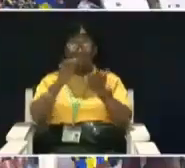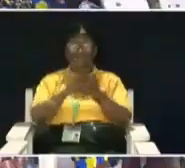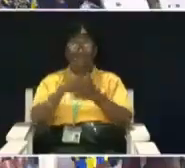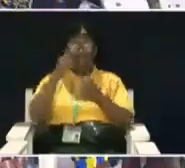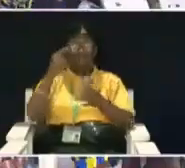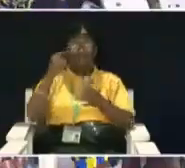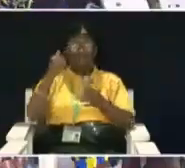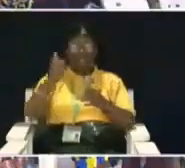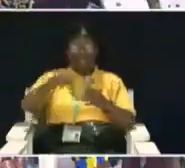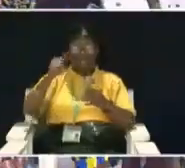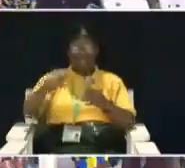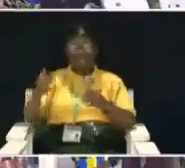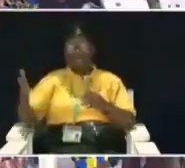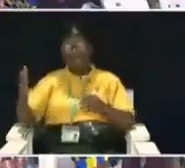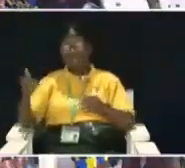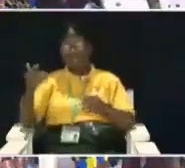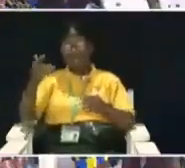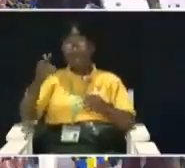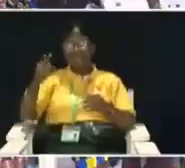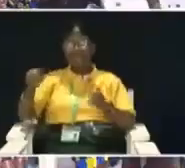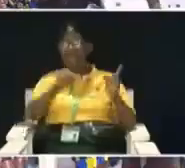consume.